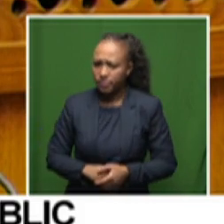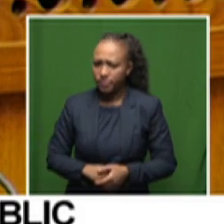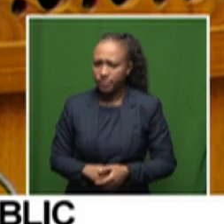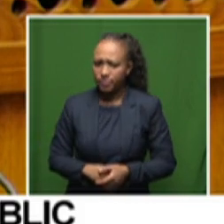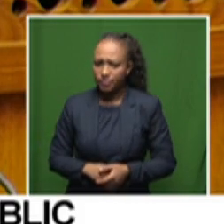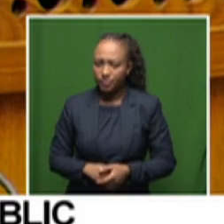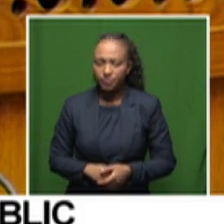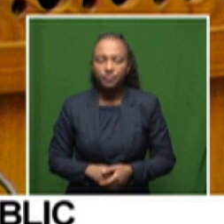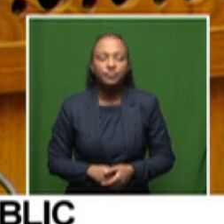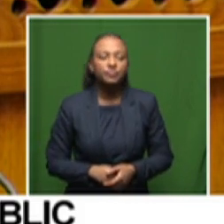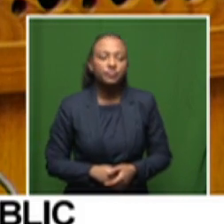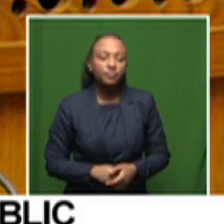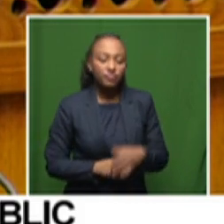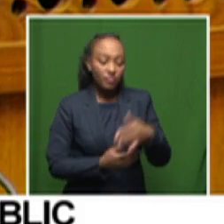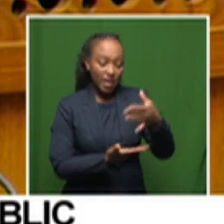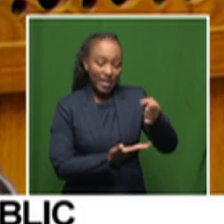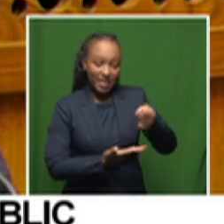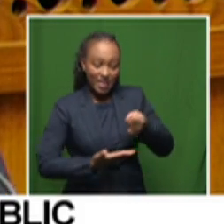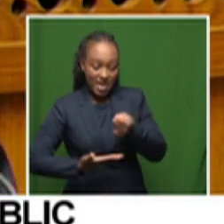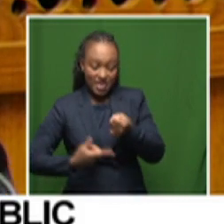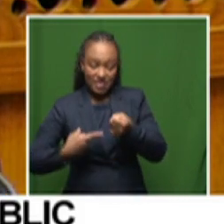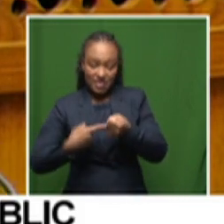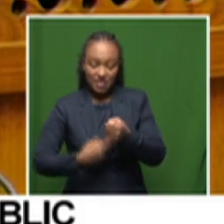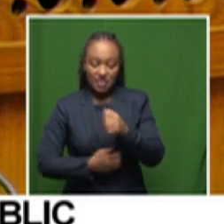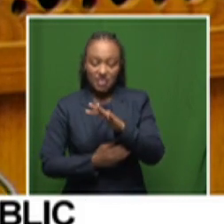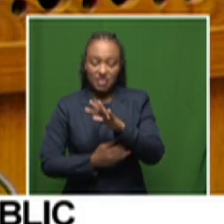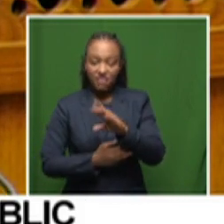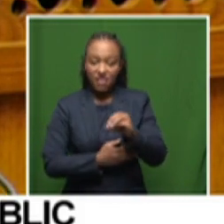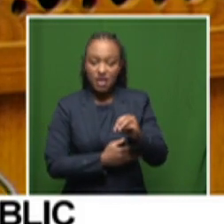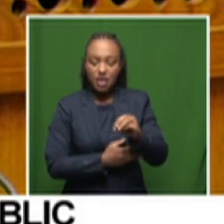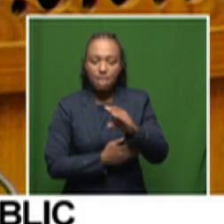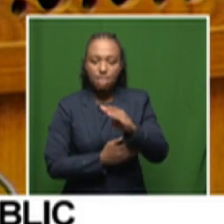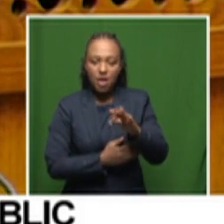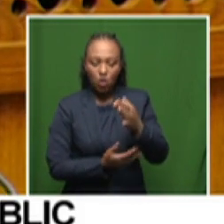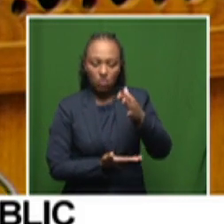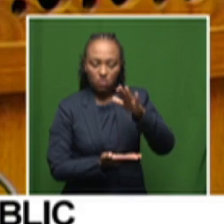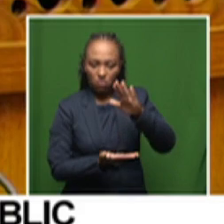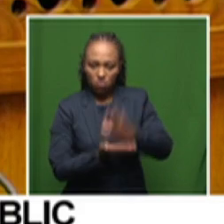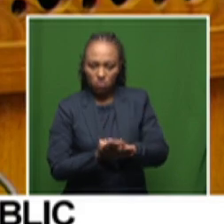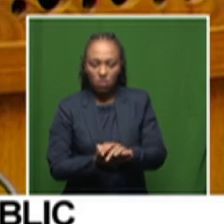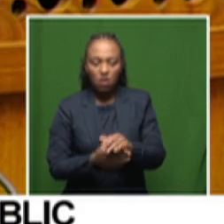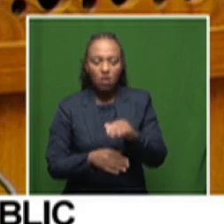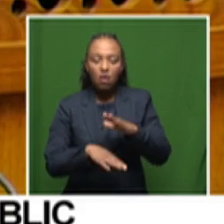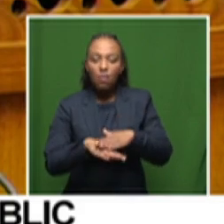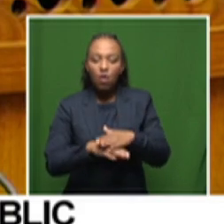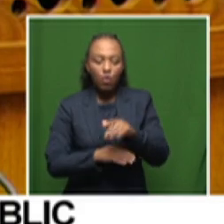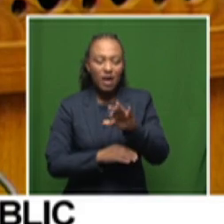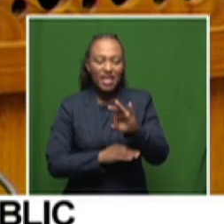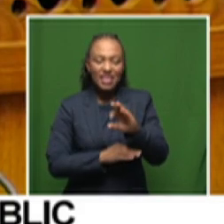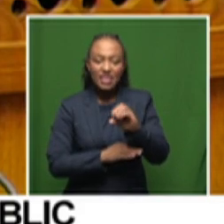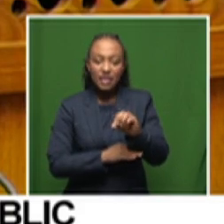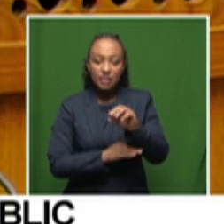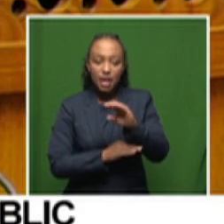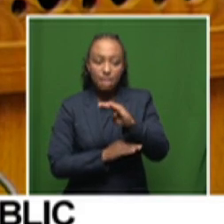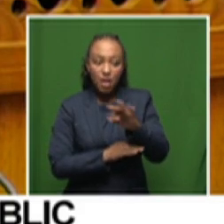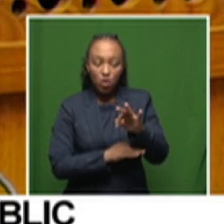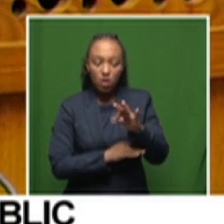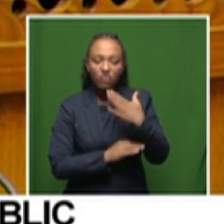So one, more than 30 billion for health and other frontline